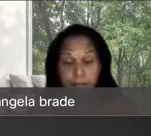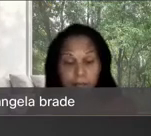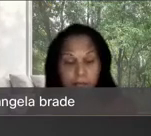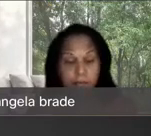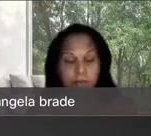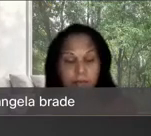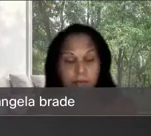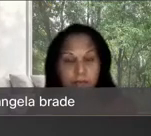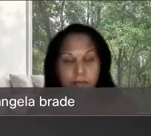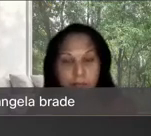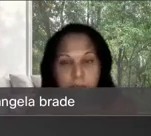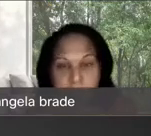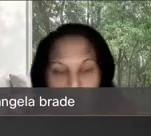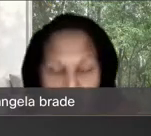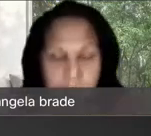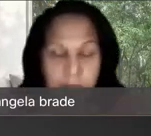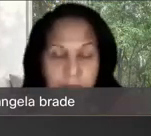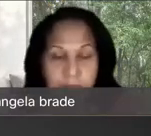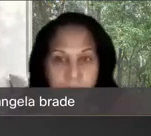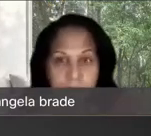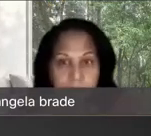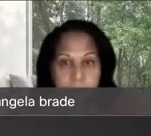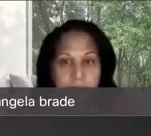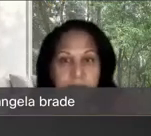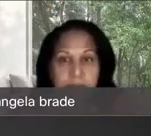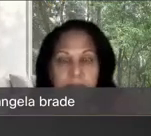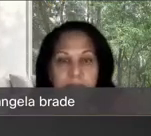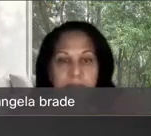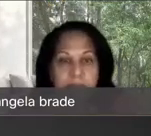of the roadway and then add the new surface on top of it.